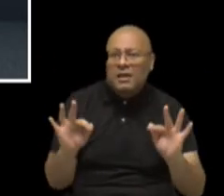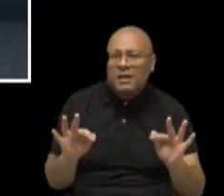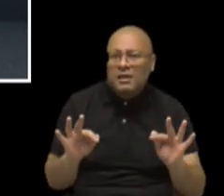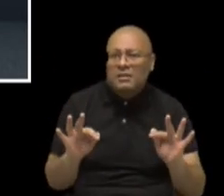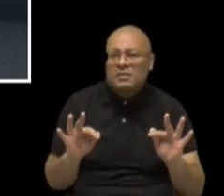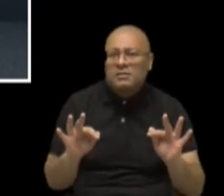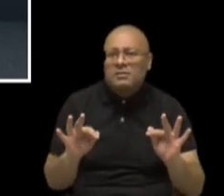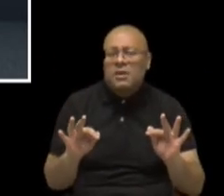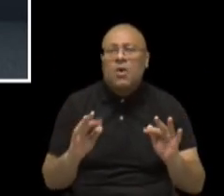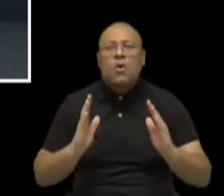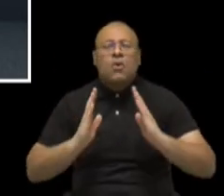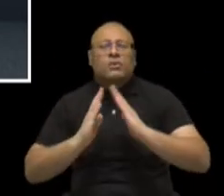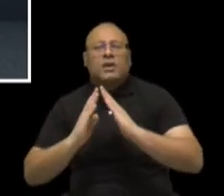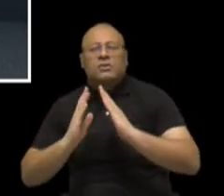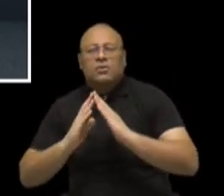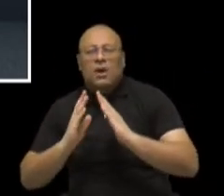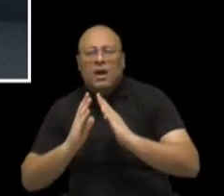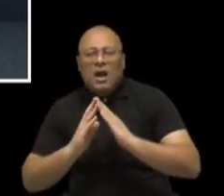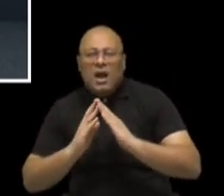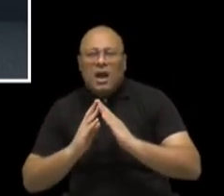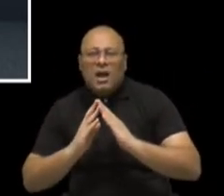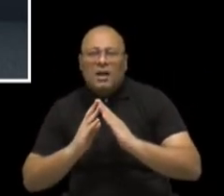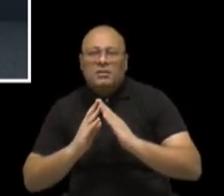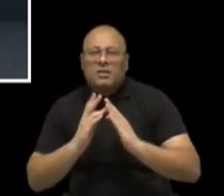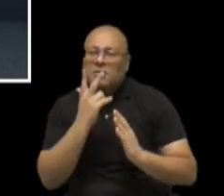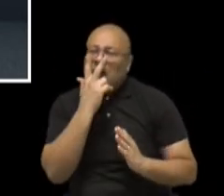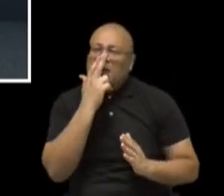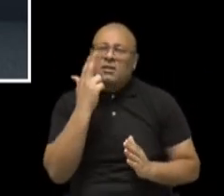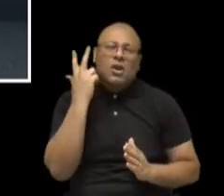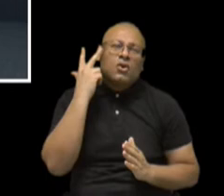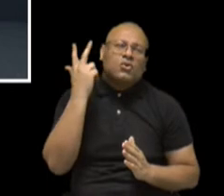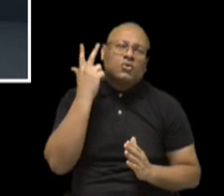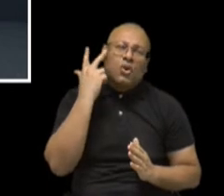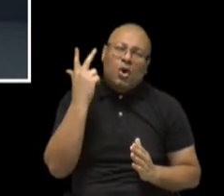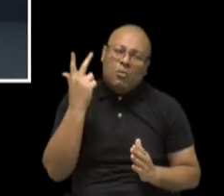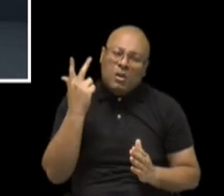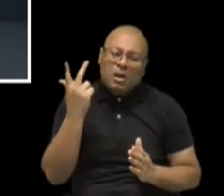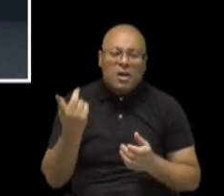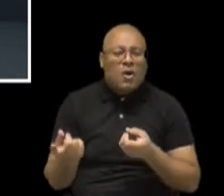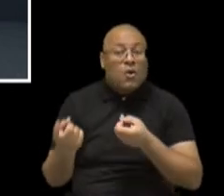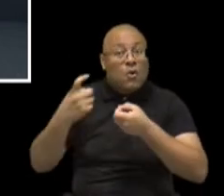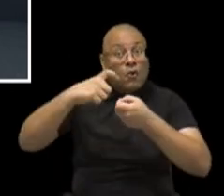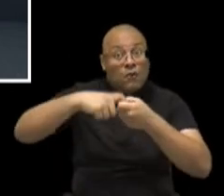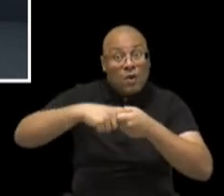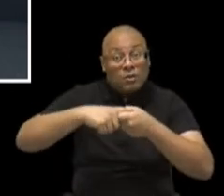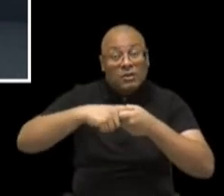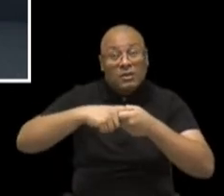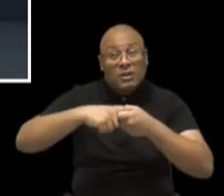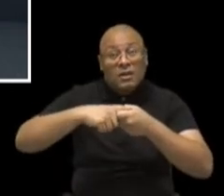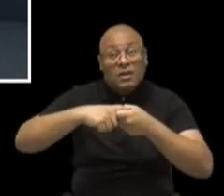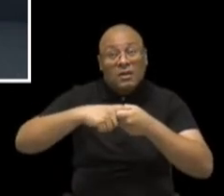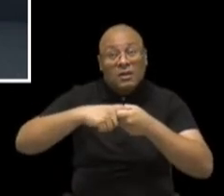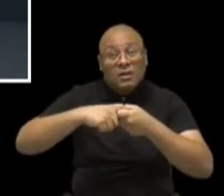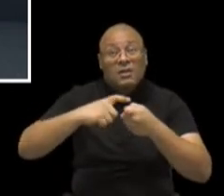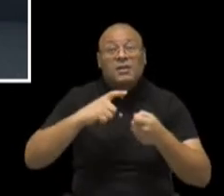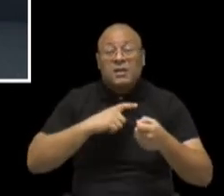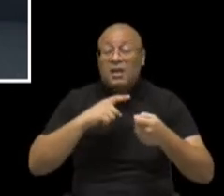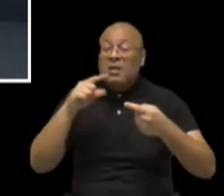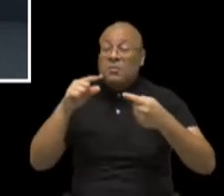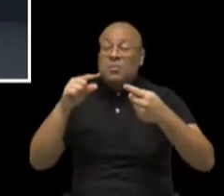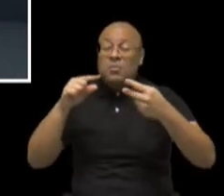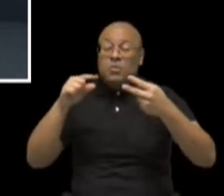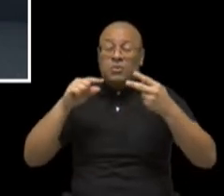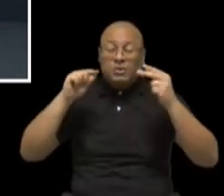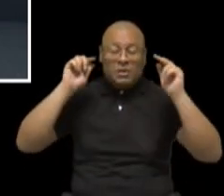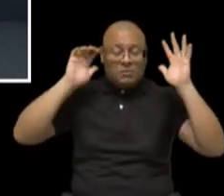At home, then, you know, life gets back to normal and you go back into your rhythm. But definitely there's time to think and reflect